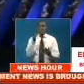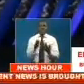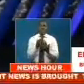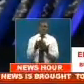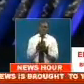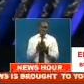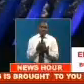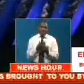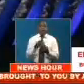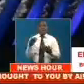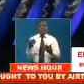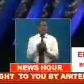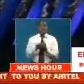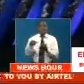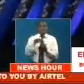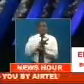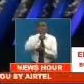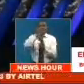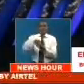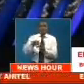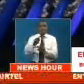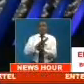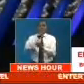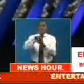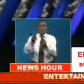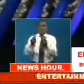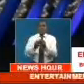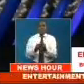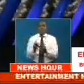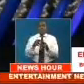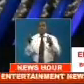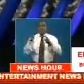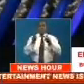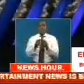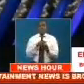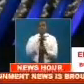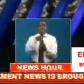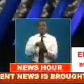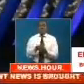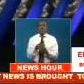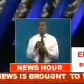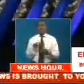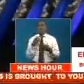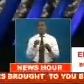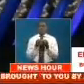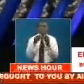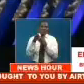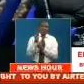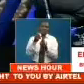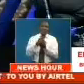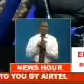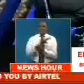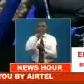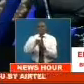it's not all that easy for an upcoming artist to be on that platform with a big artist like that. So okay. I feel very great and I thank God for